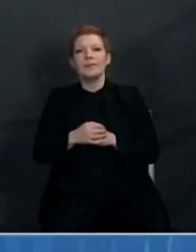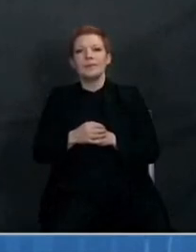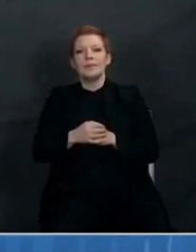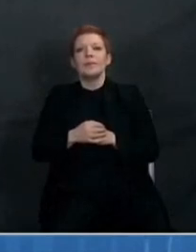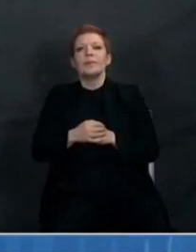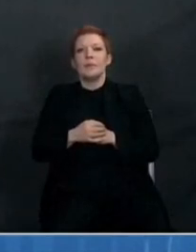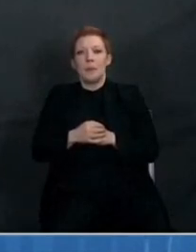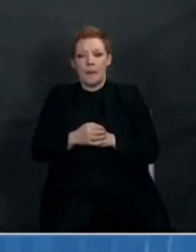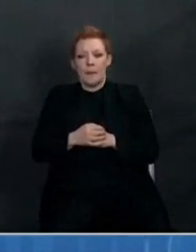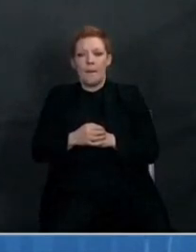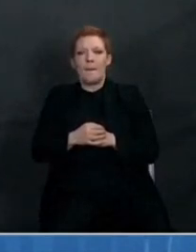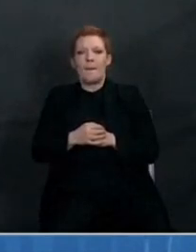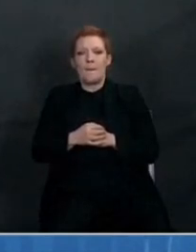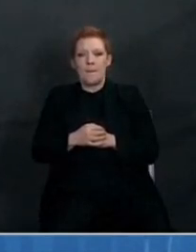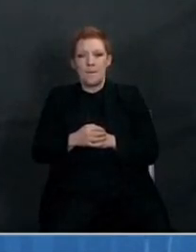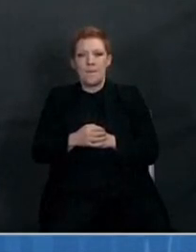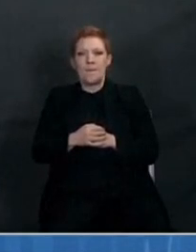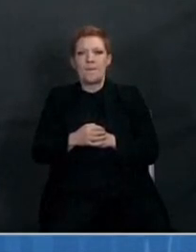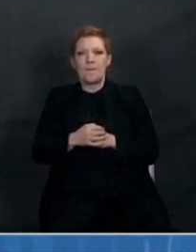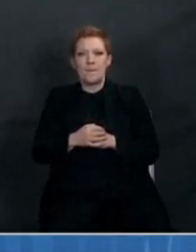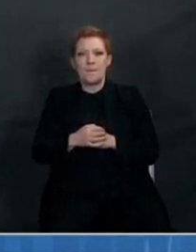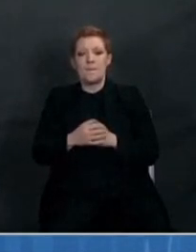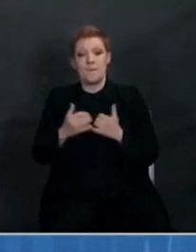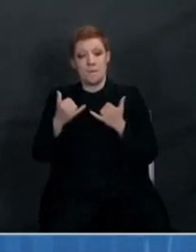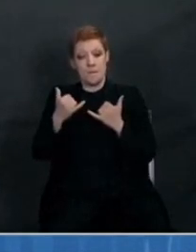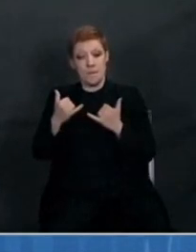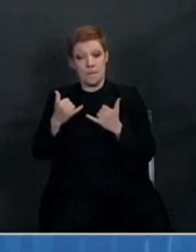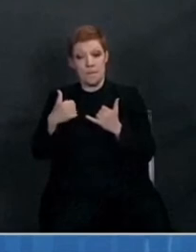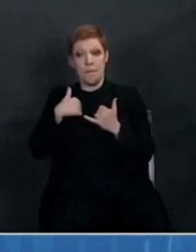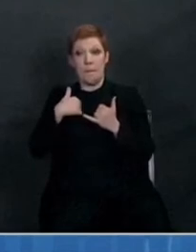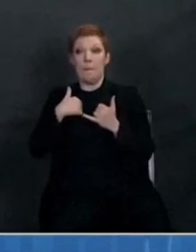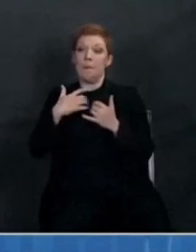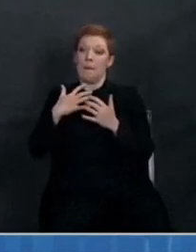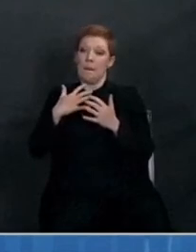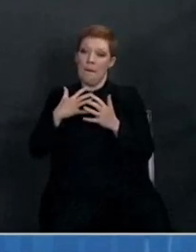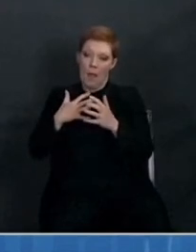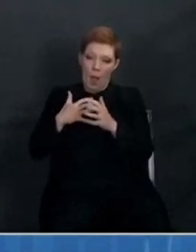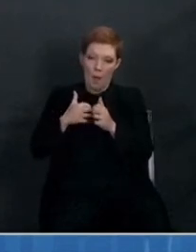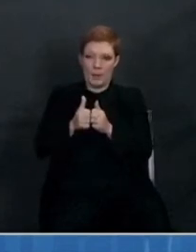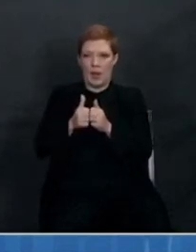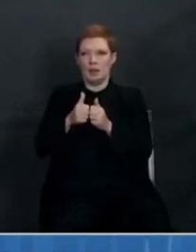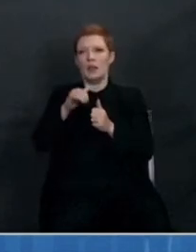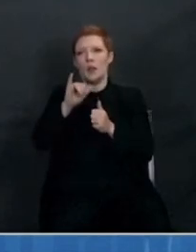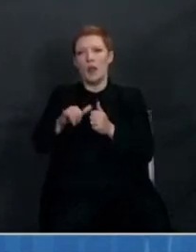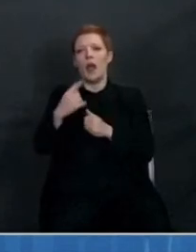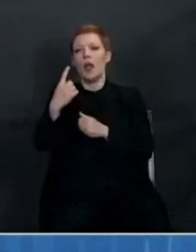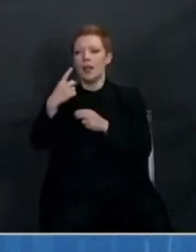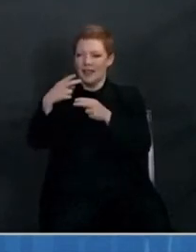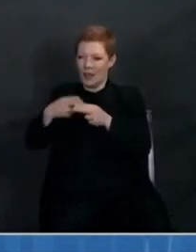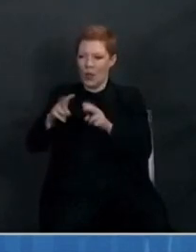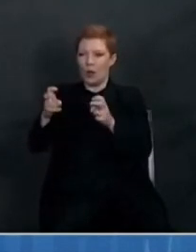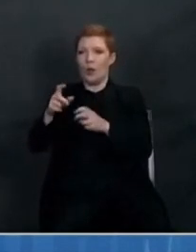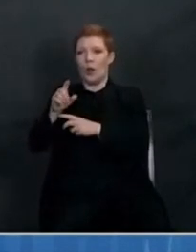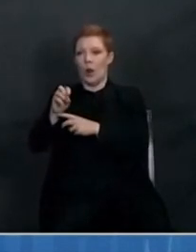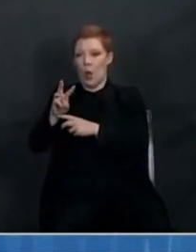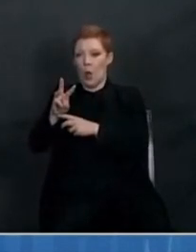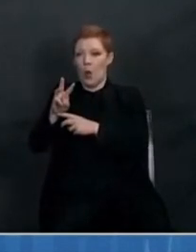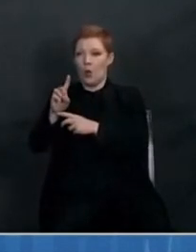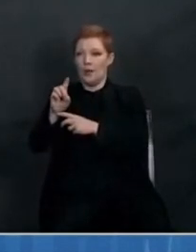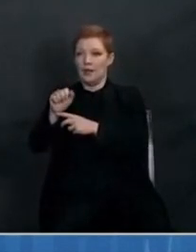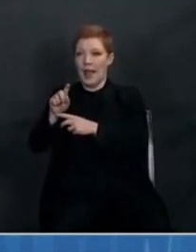I want to give an update on the topic of low dead space syringes. Low dead space syringes are